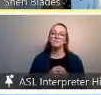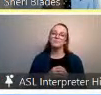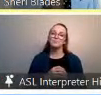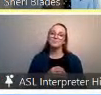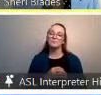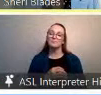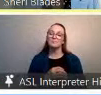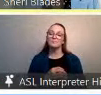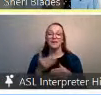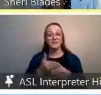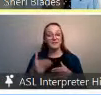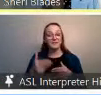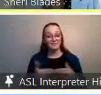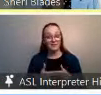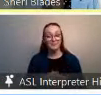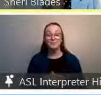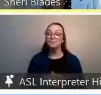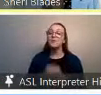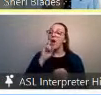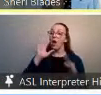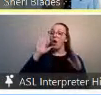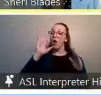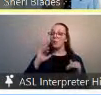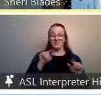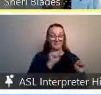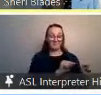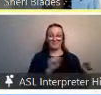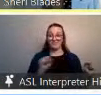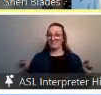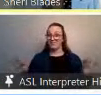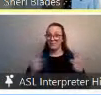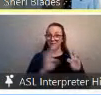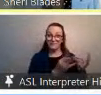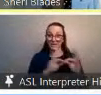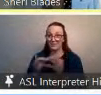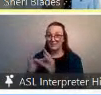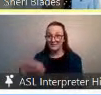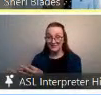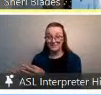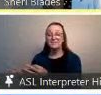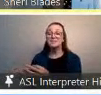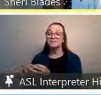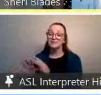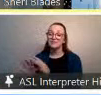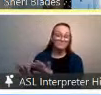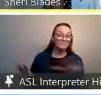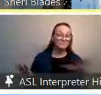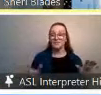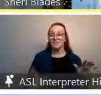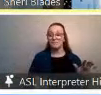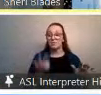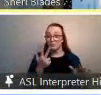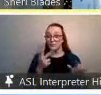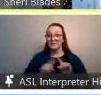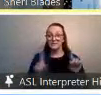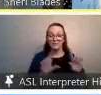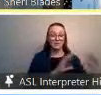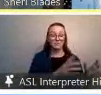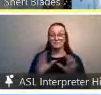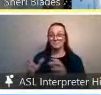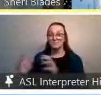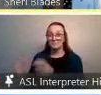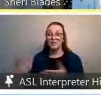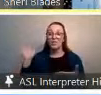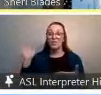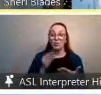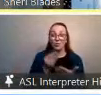It is our hope that the voices of these families from 3 underserved, low-income, and often